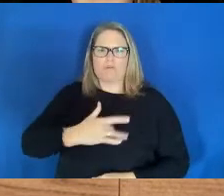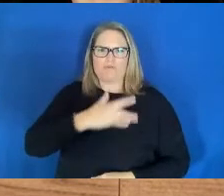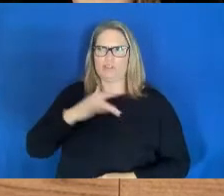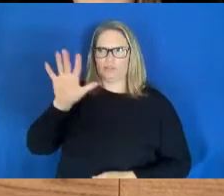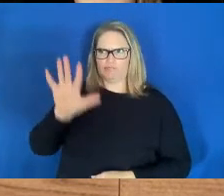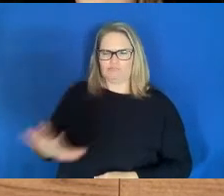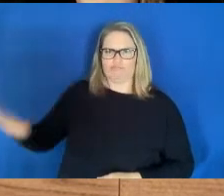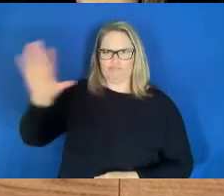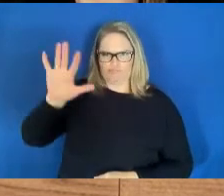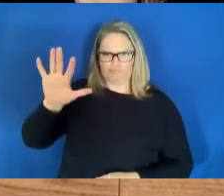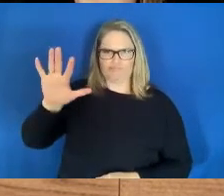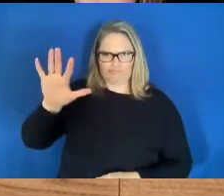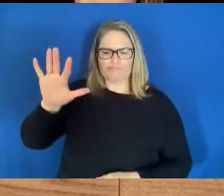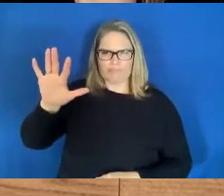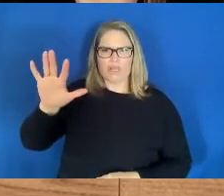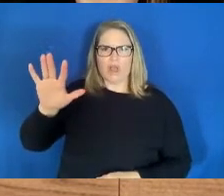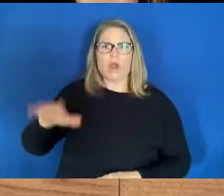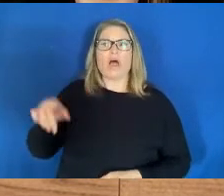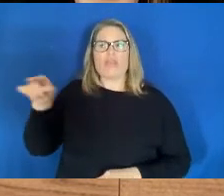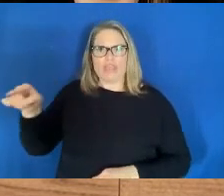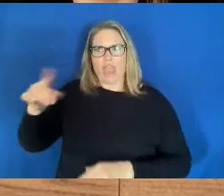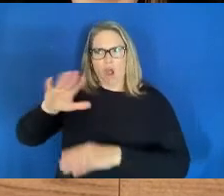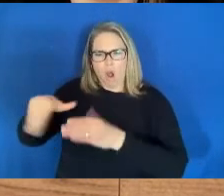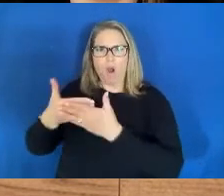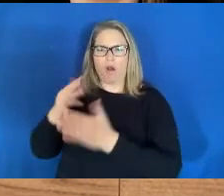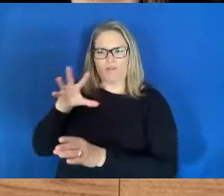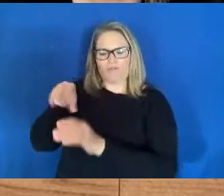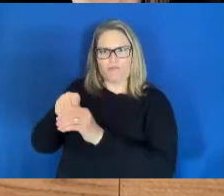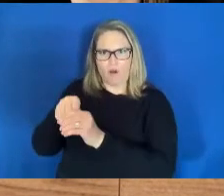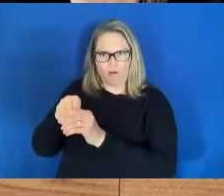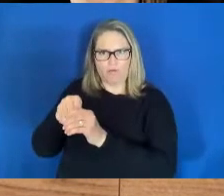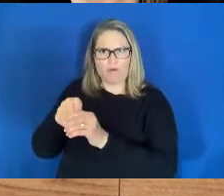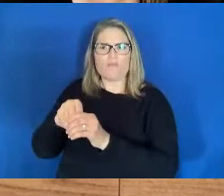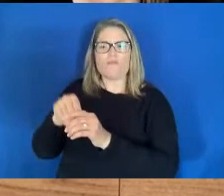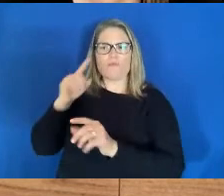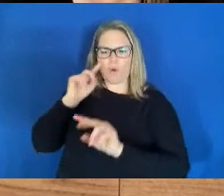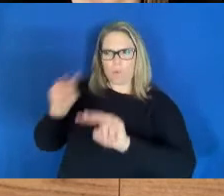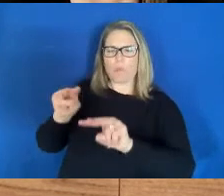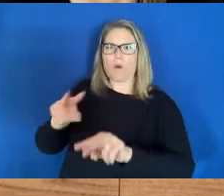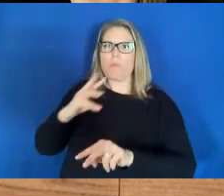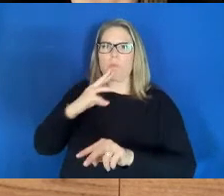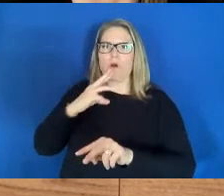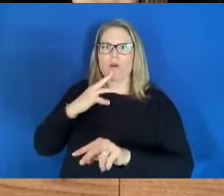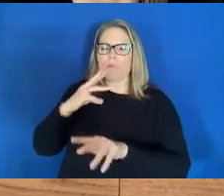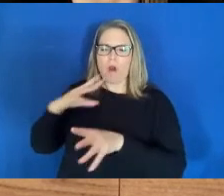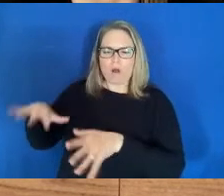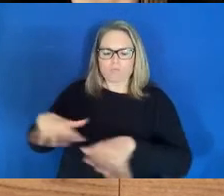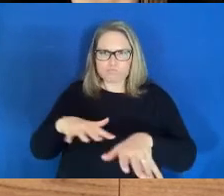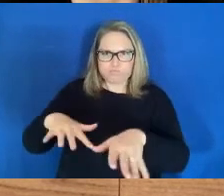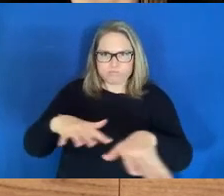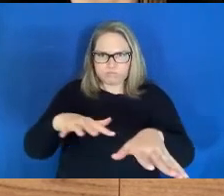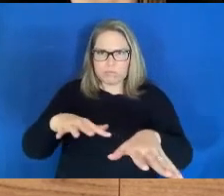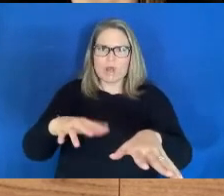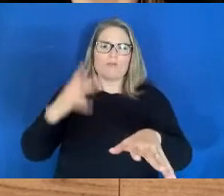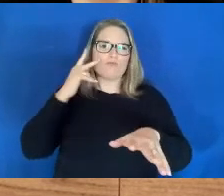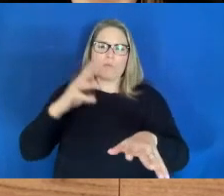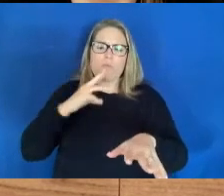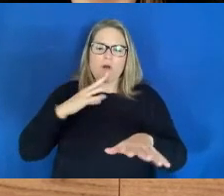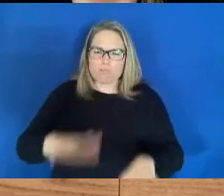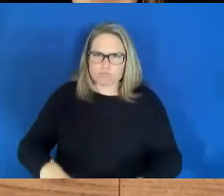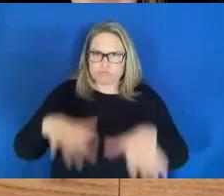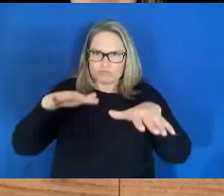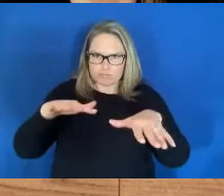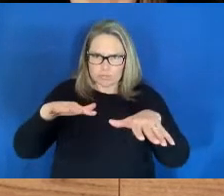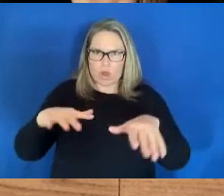south, are involved in monitoring and forecasting the weather flow in the rivers and streams. We will watch